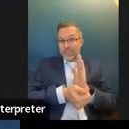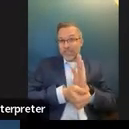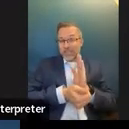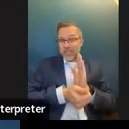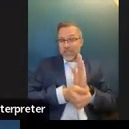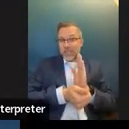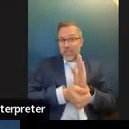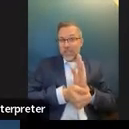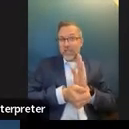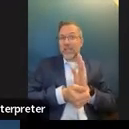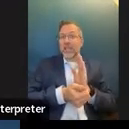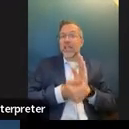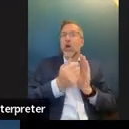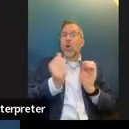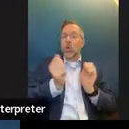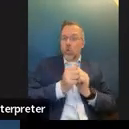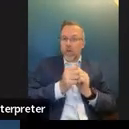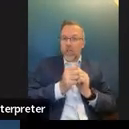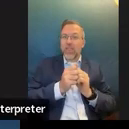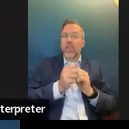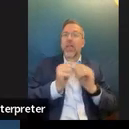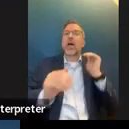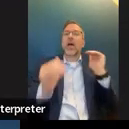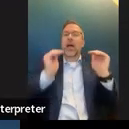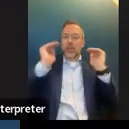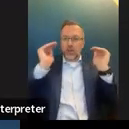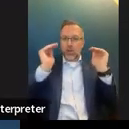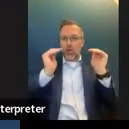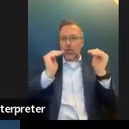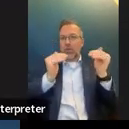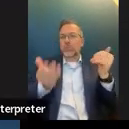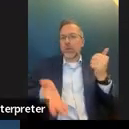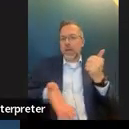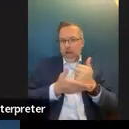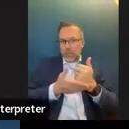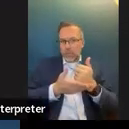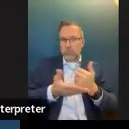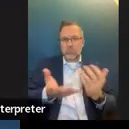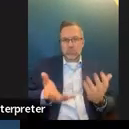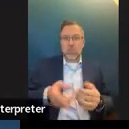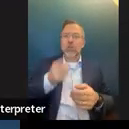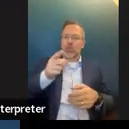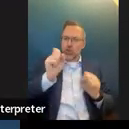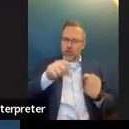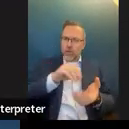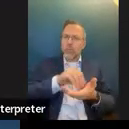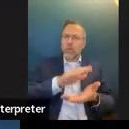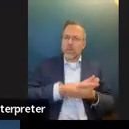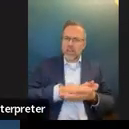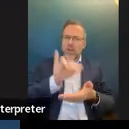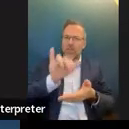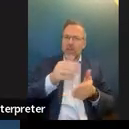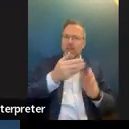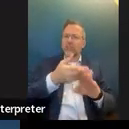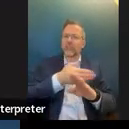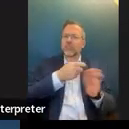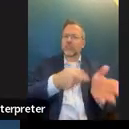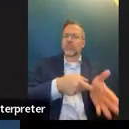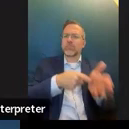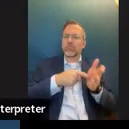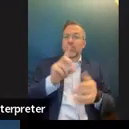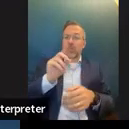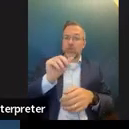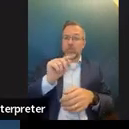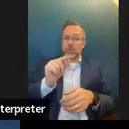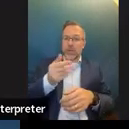adult prompting. He's using the help card to request help. You can put that prerequisite data in there if you